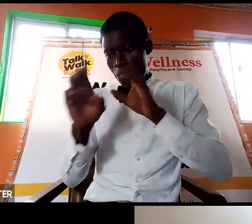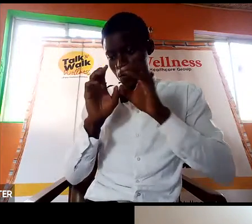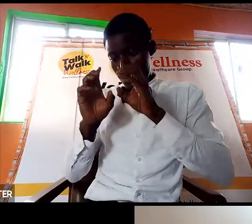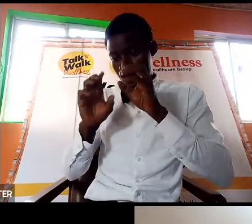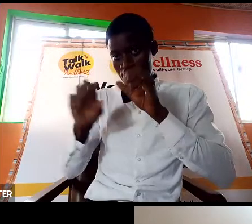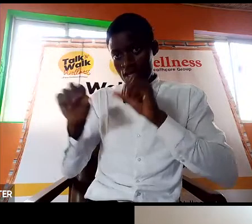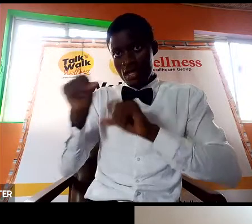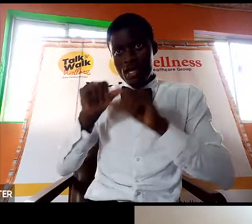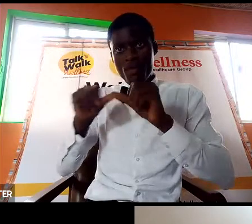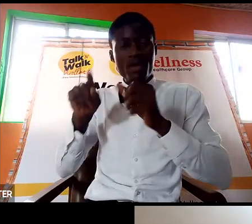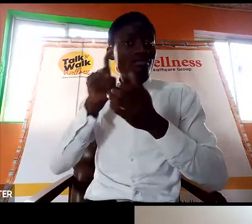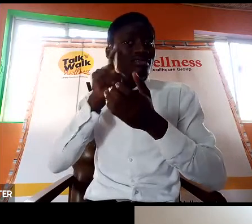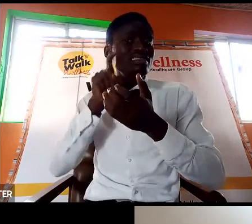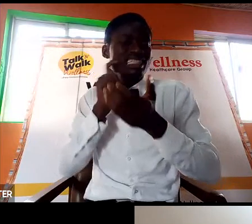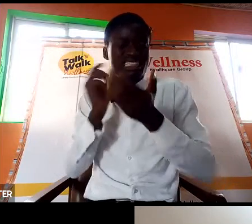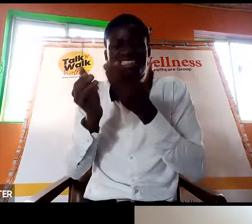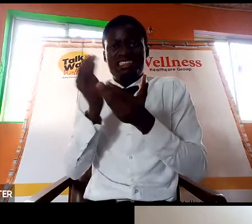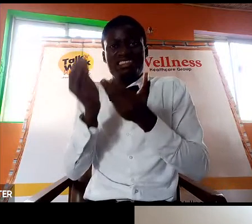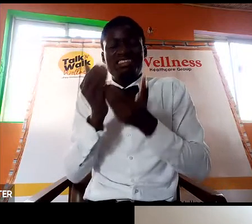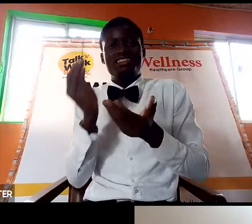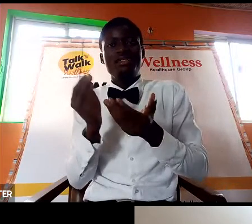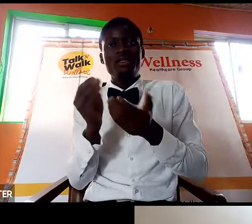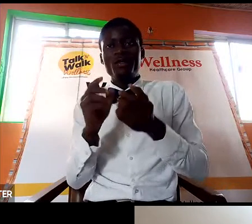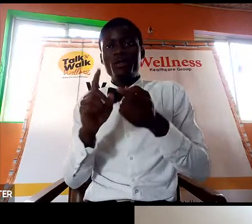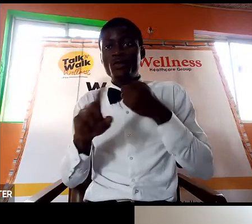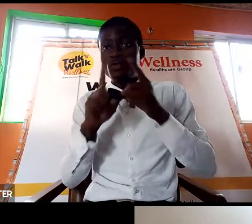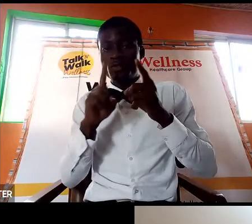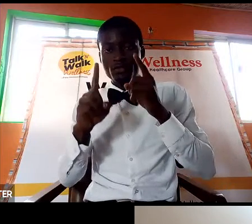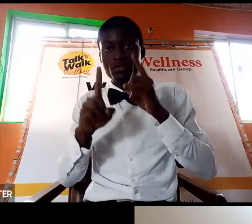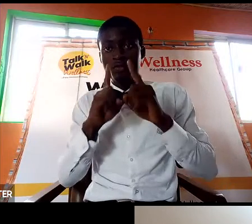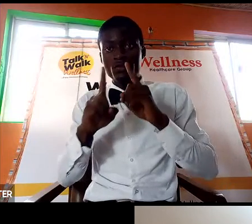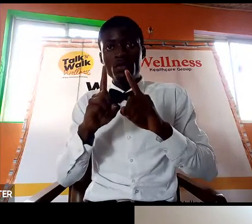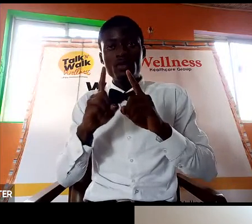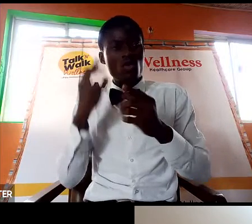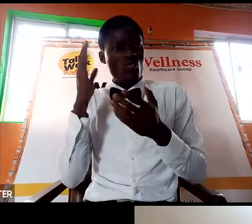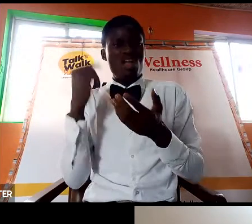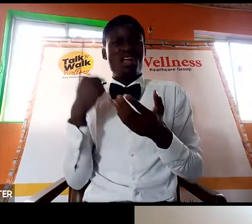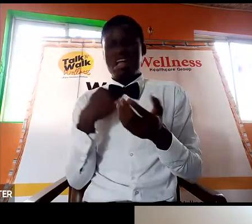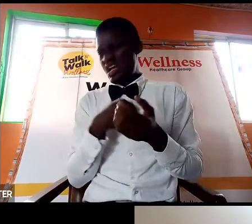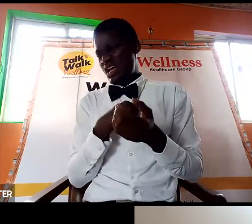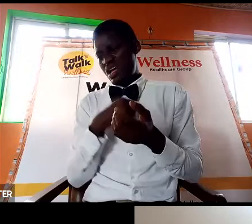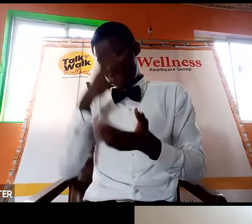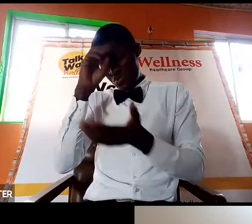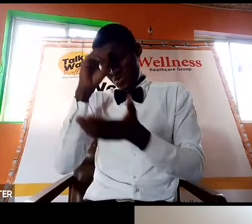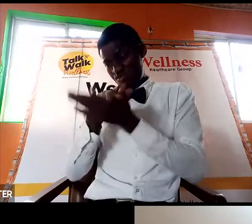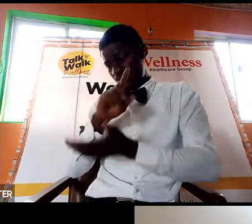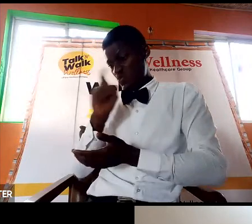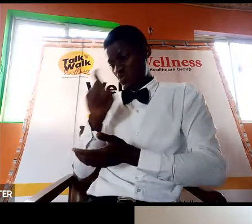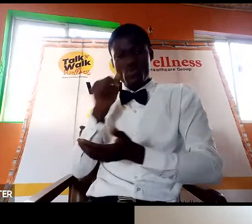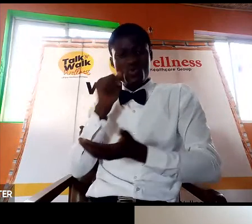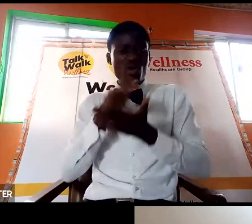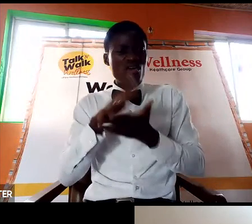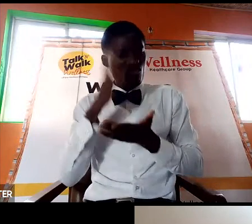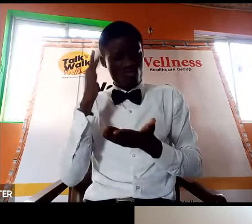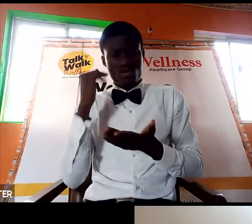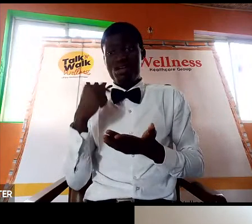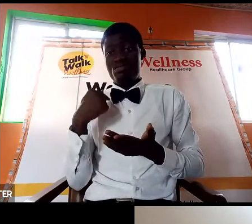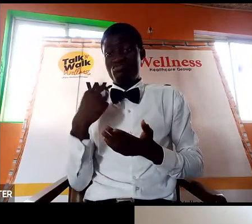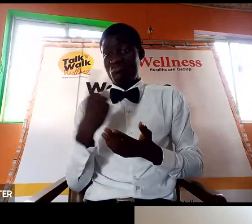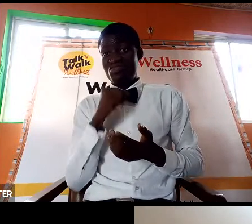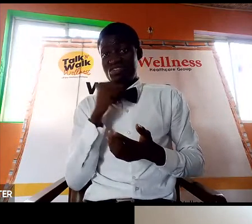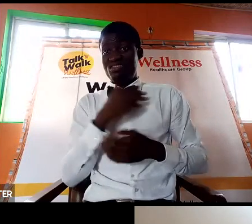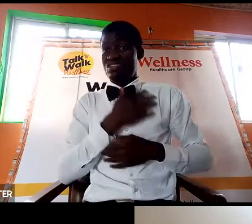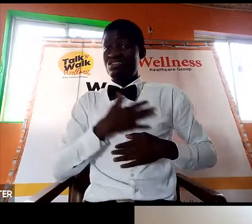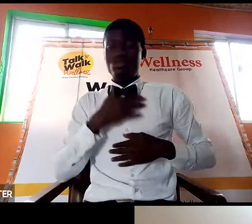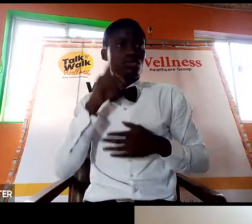to talk about why are we not enjoying it the way we used to enjoy it, what is happening to us and all that. So